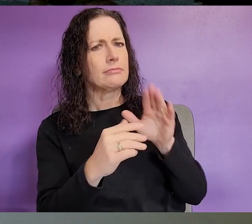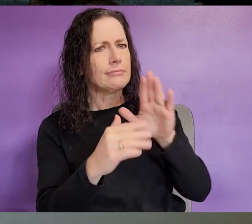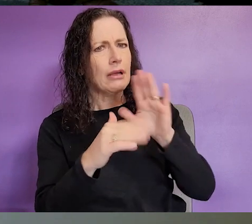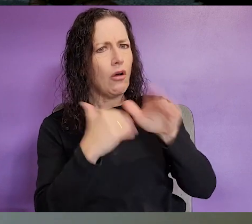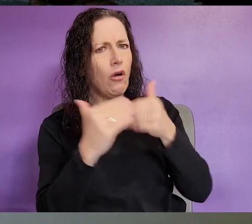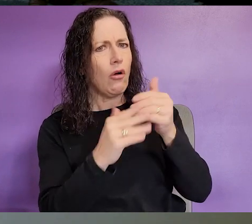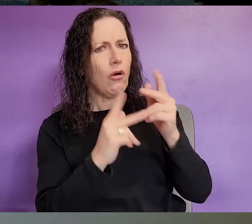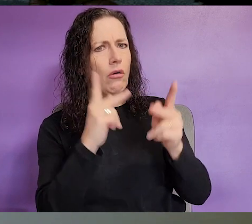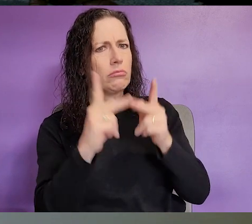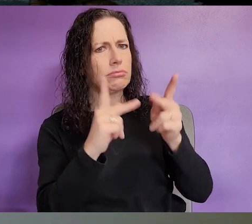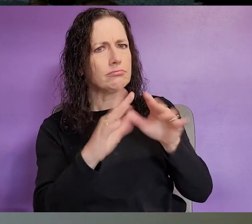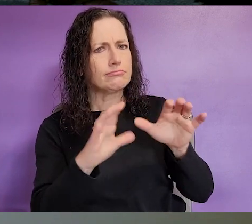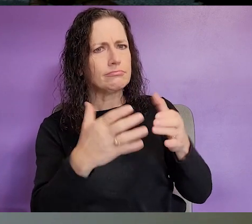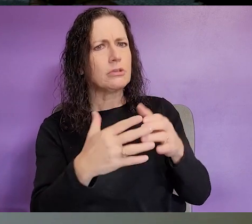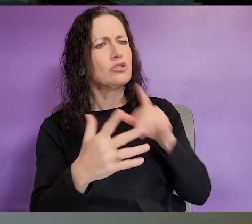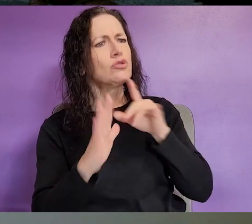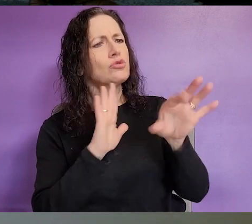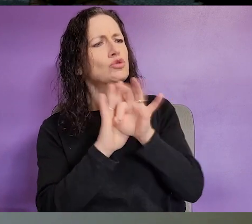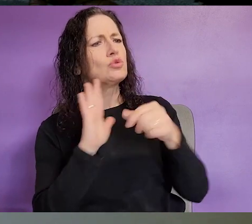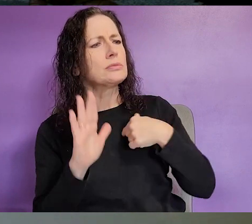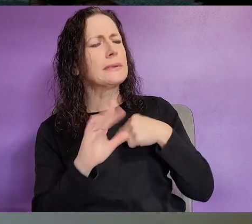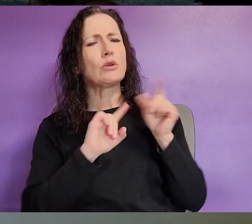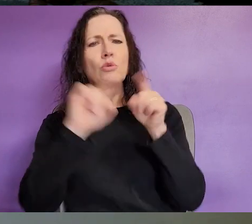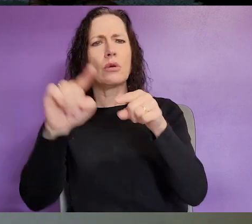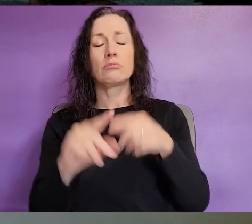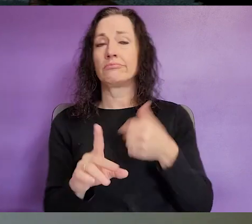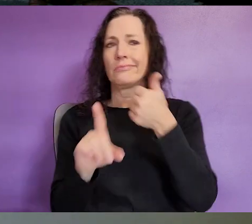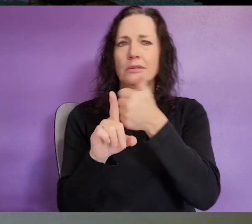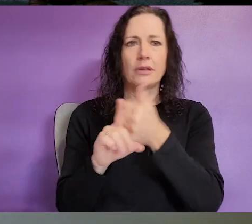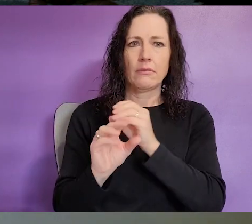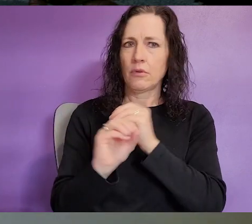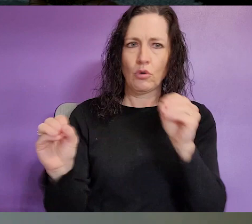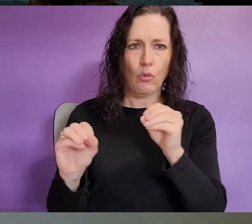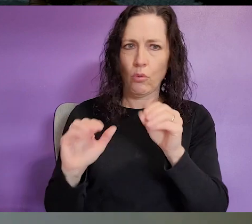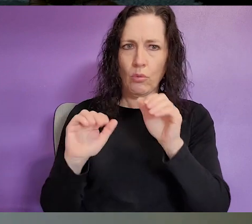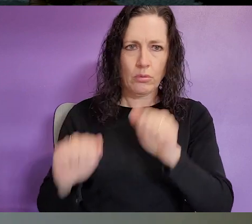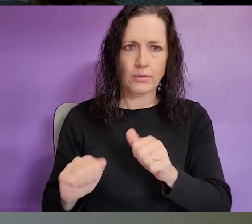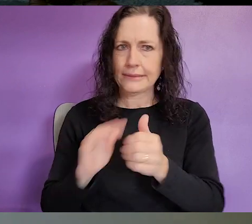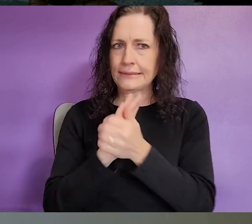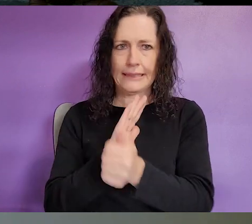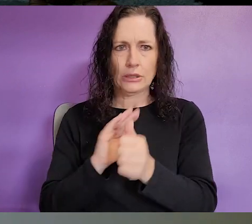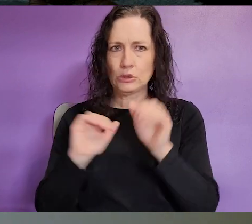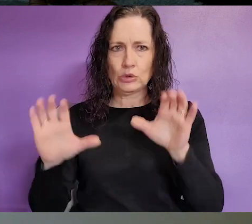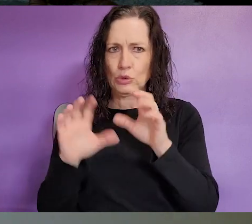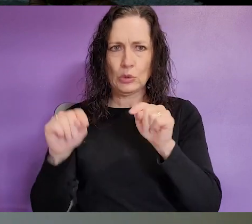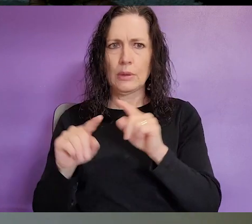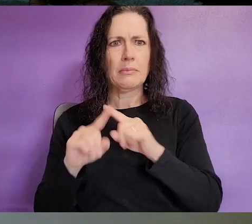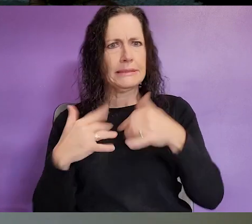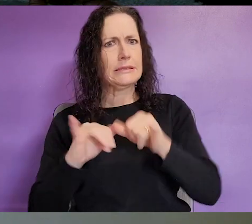Garfield and his cabinet to appoint him there. He had no credentials to do it.